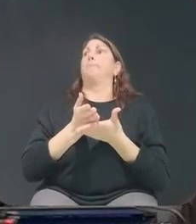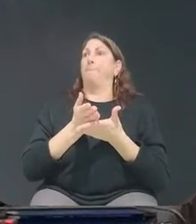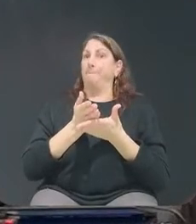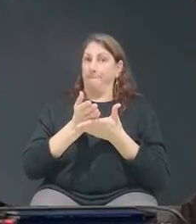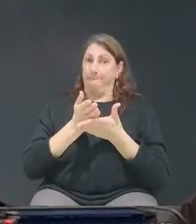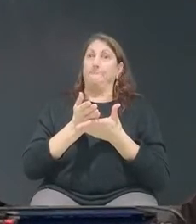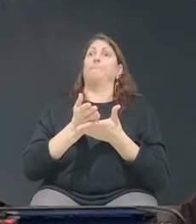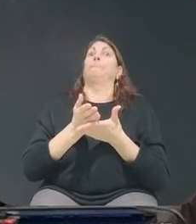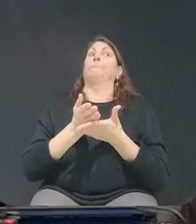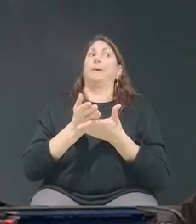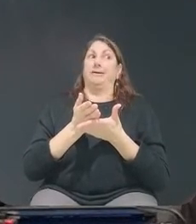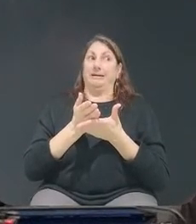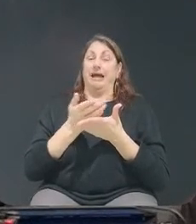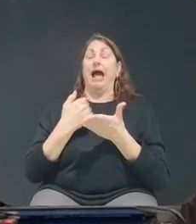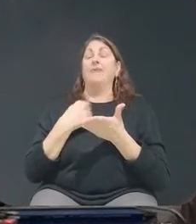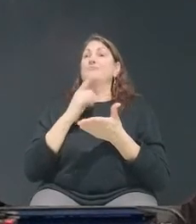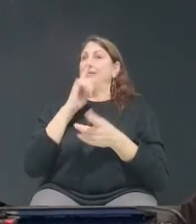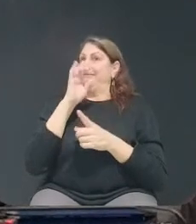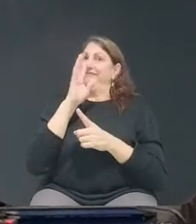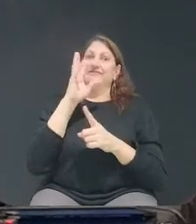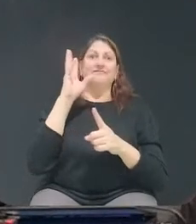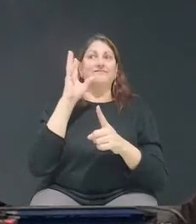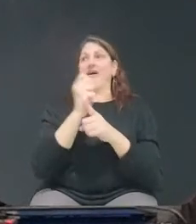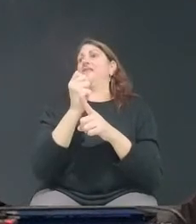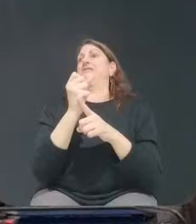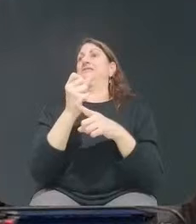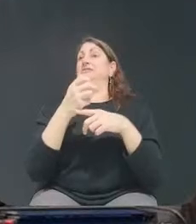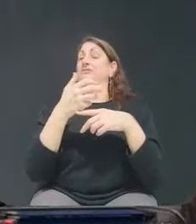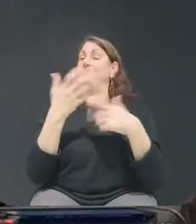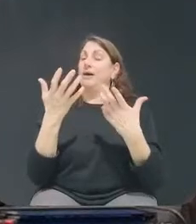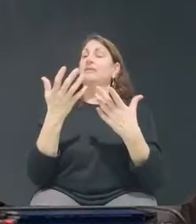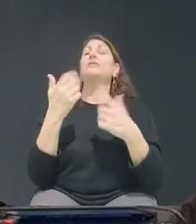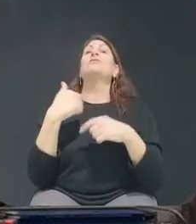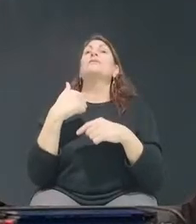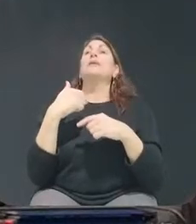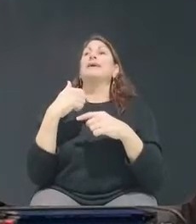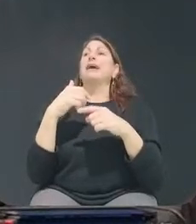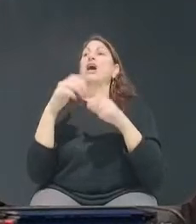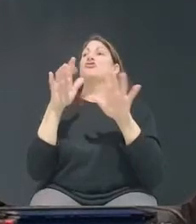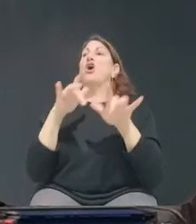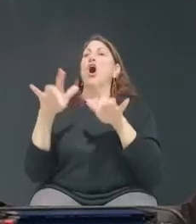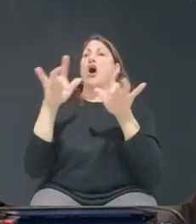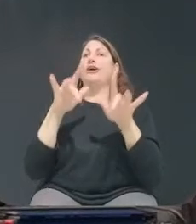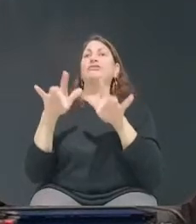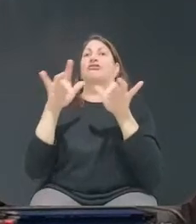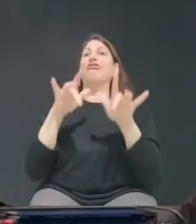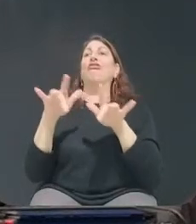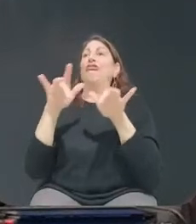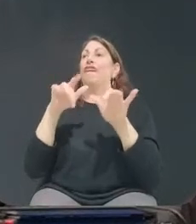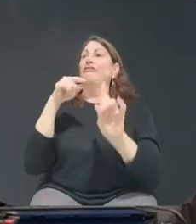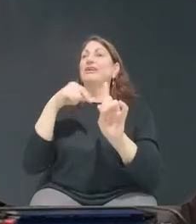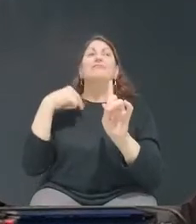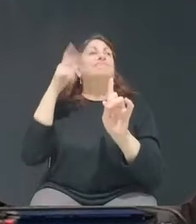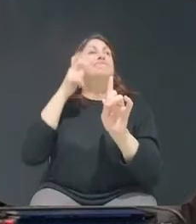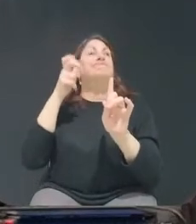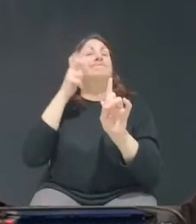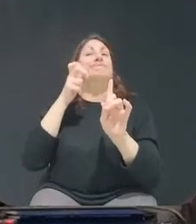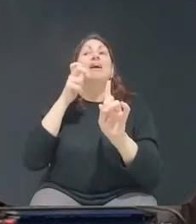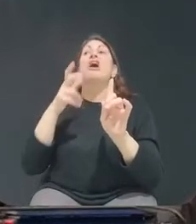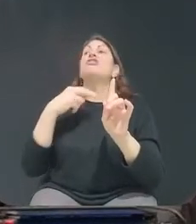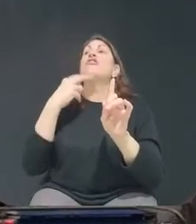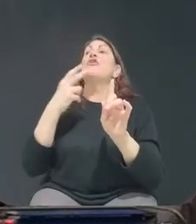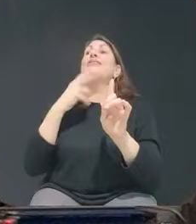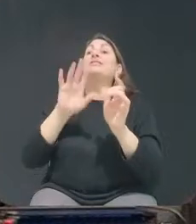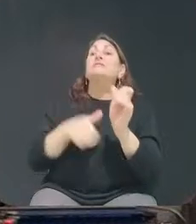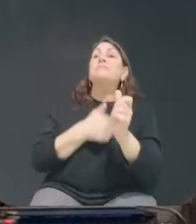So, you know, I'm really fascinated by, like, the audio recordings, I think, are really, the voices that are behind